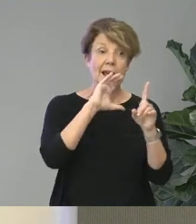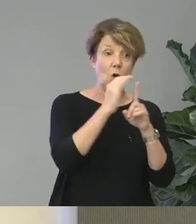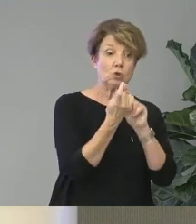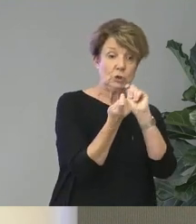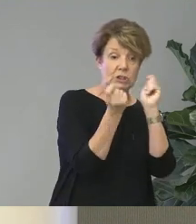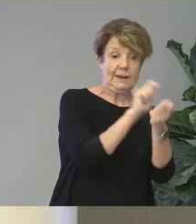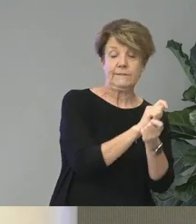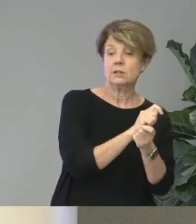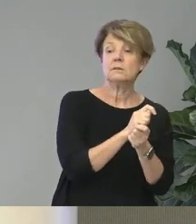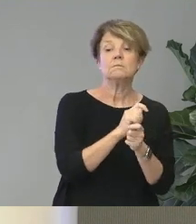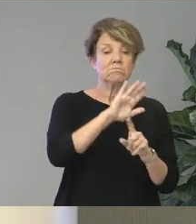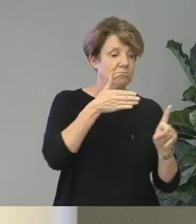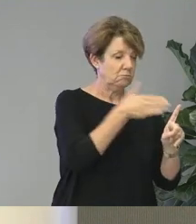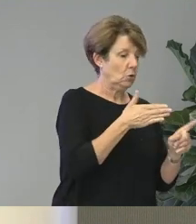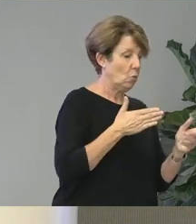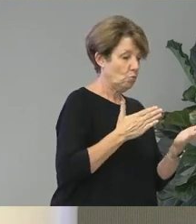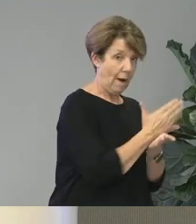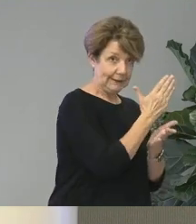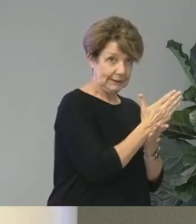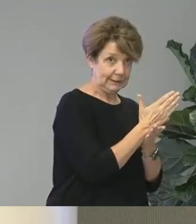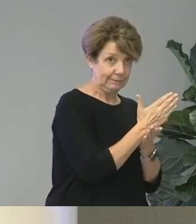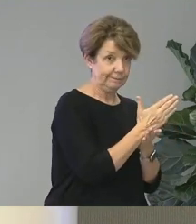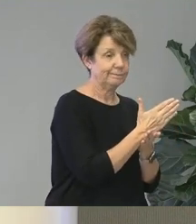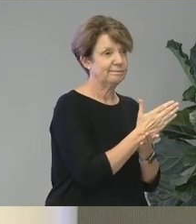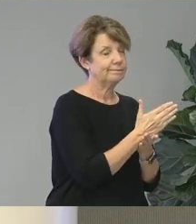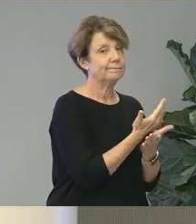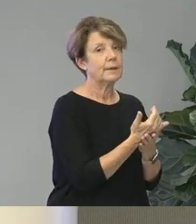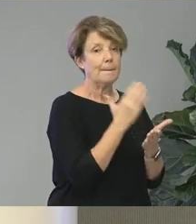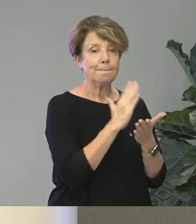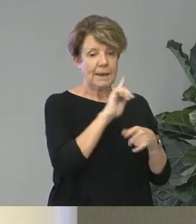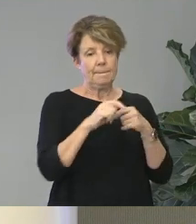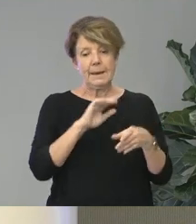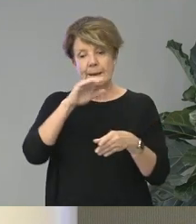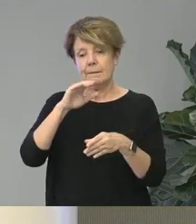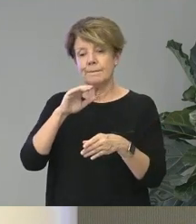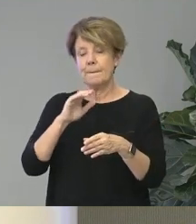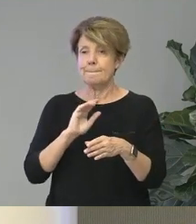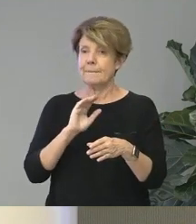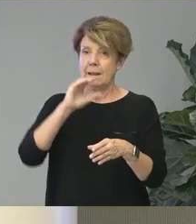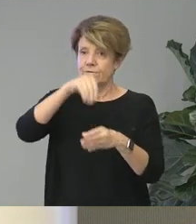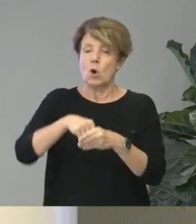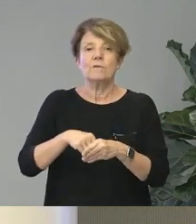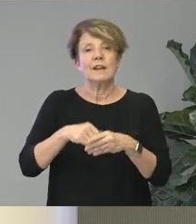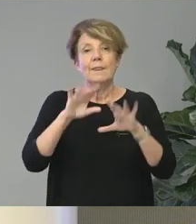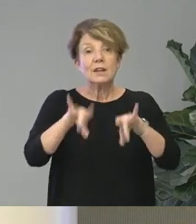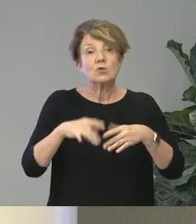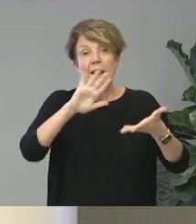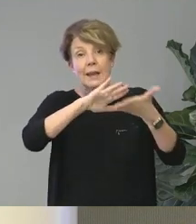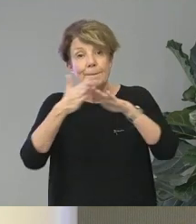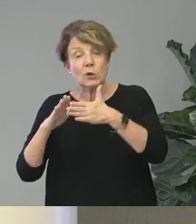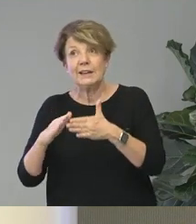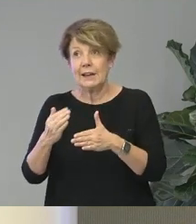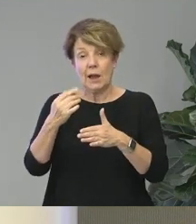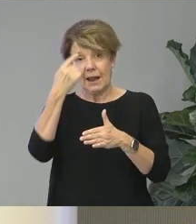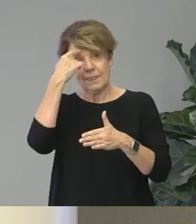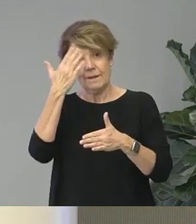shift towards rights-mindedness, becoming part of the national psyche, not just an